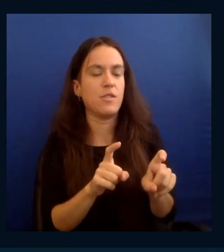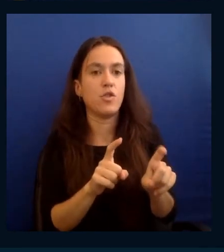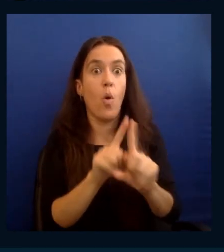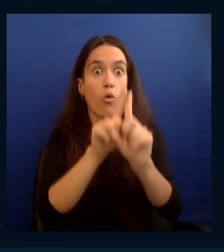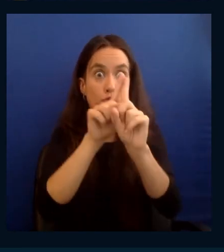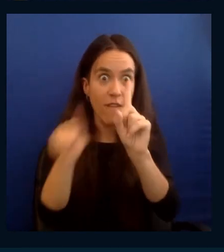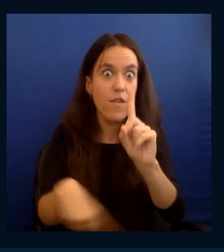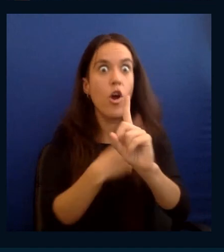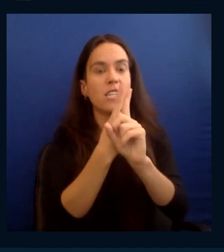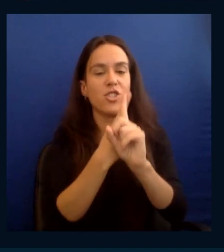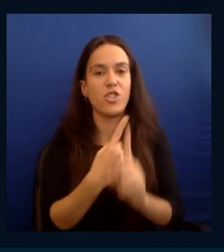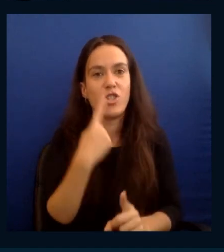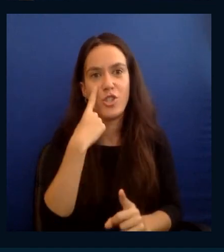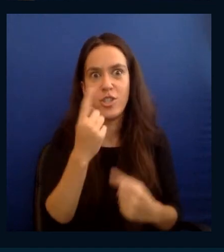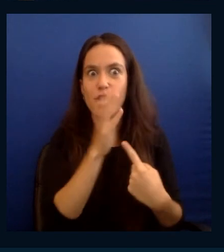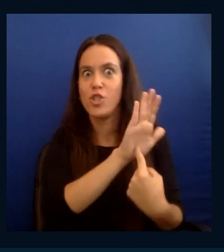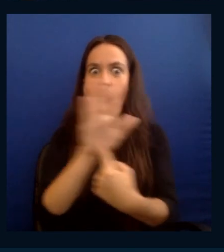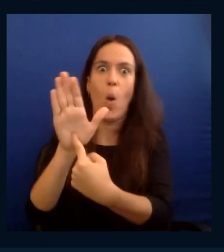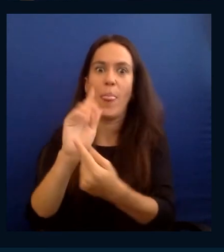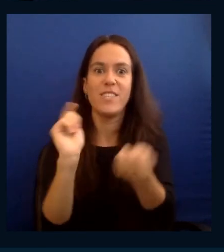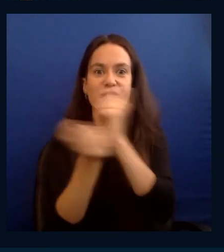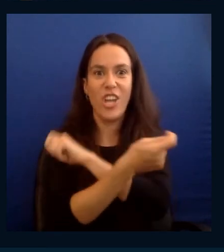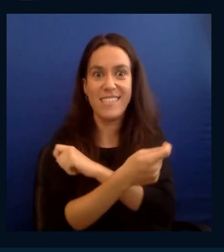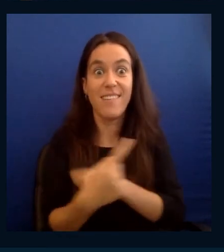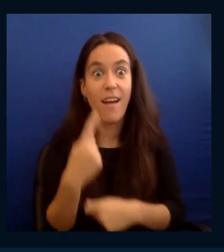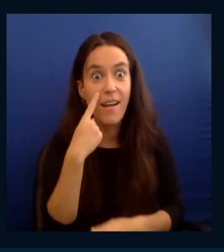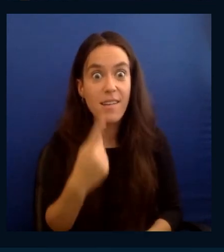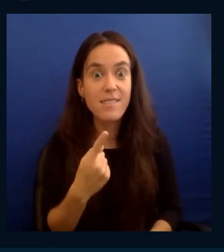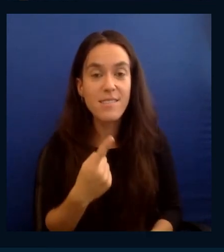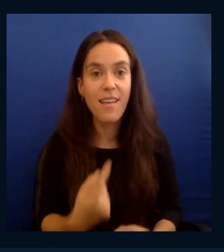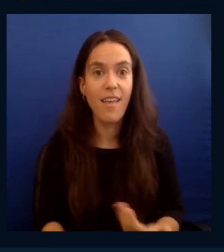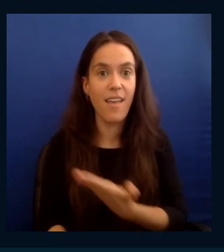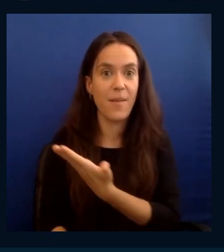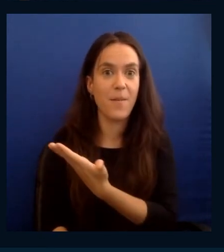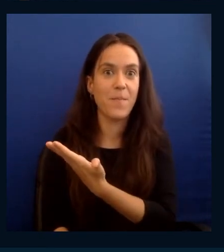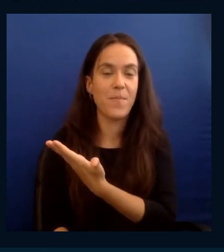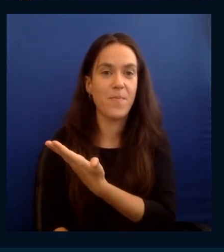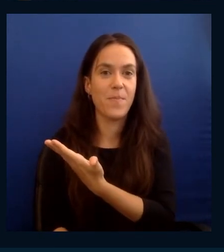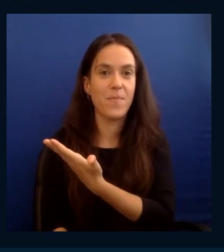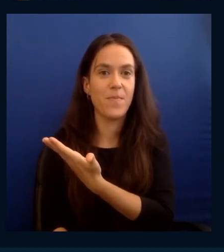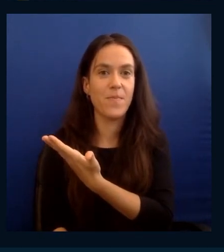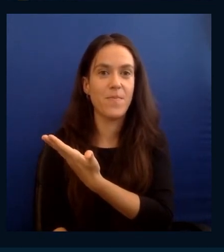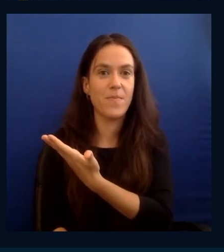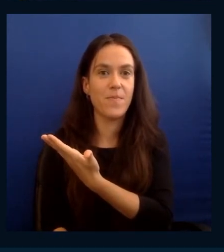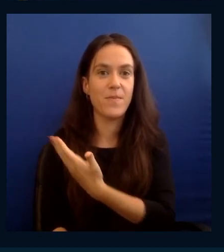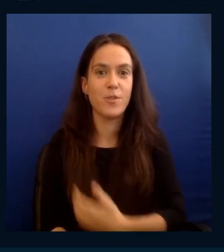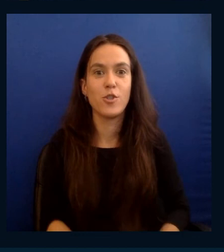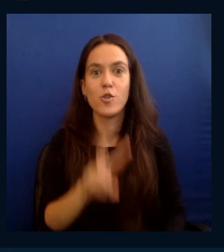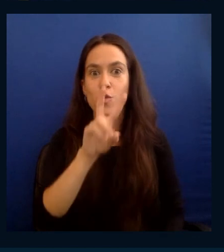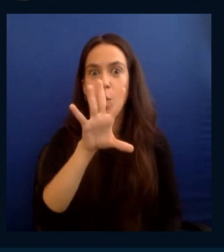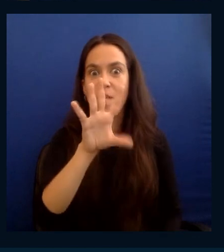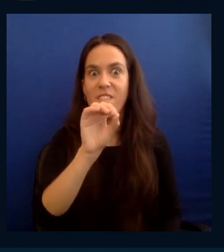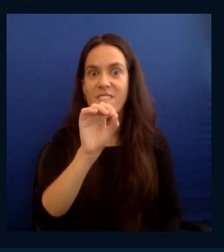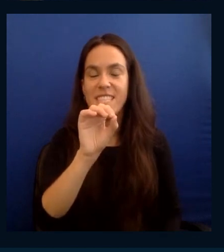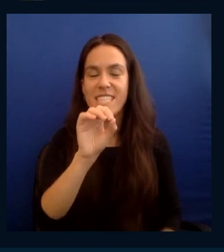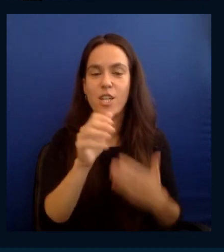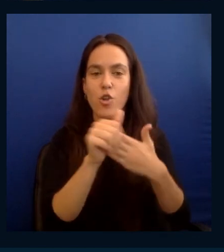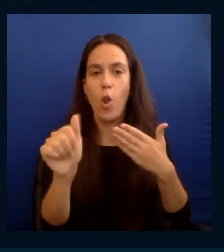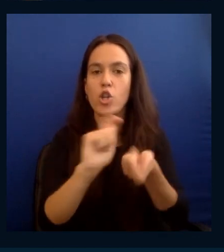going to show me the changes I made. And here we have $250 change in shipping. So I'm just going to go quickly approve this.